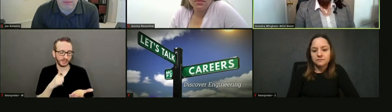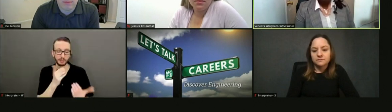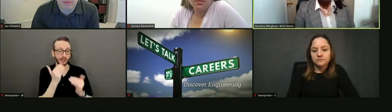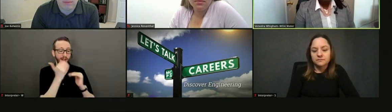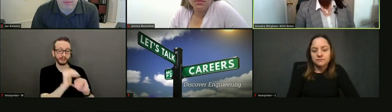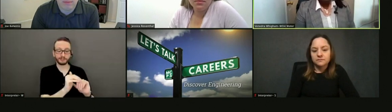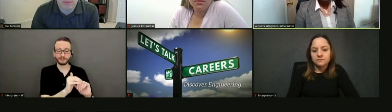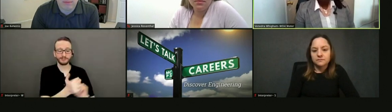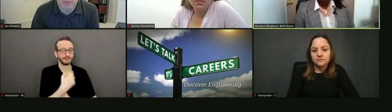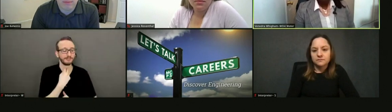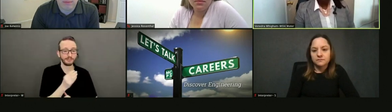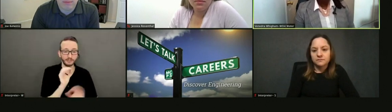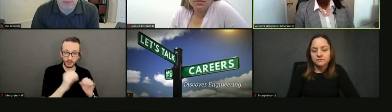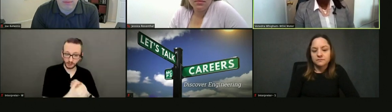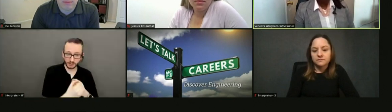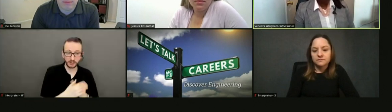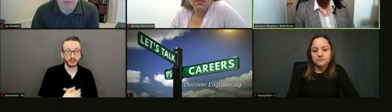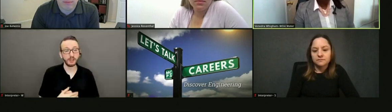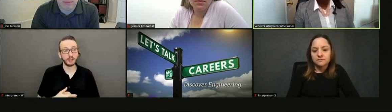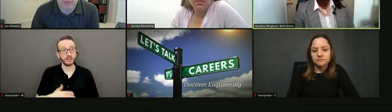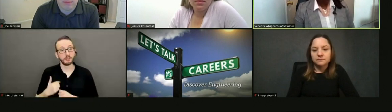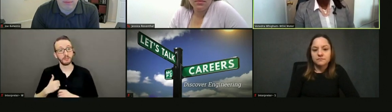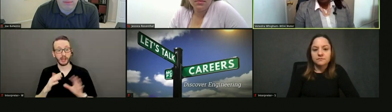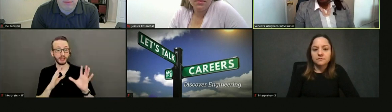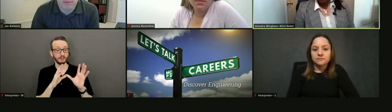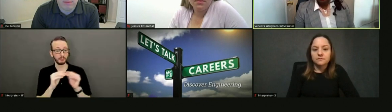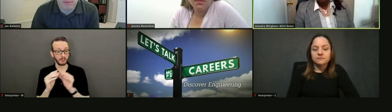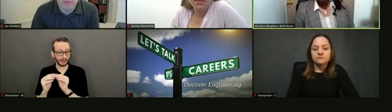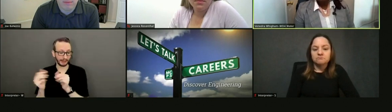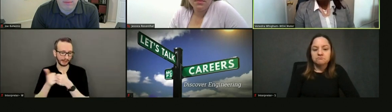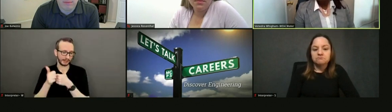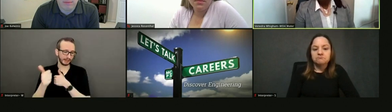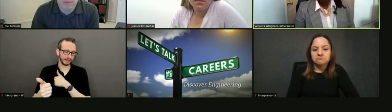the office. I have been taking my meetings remotely